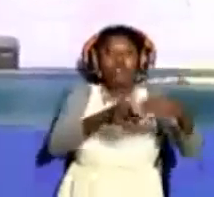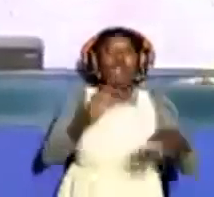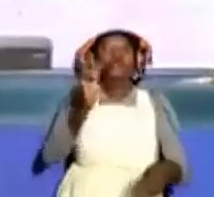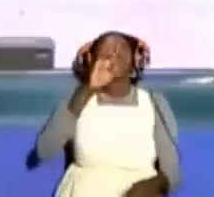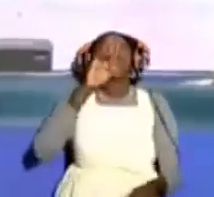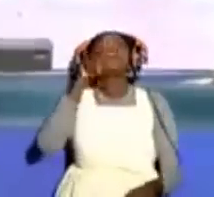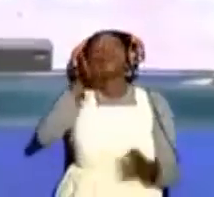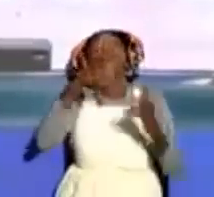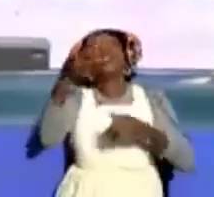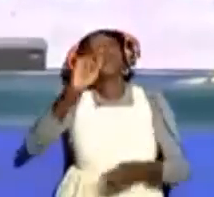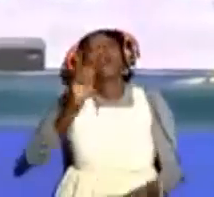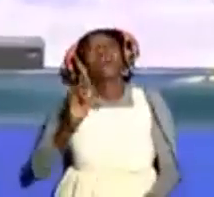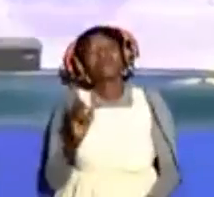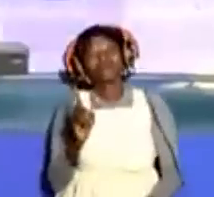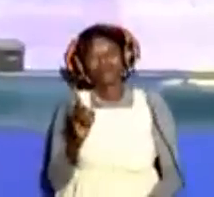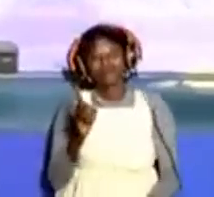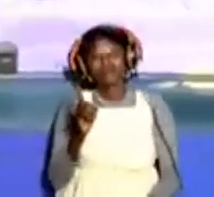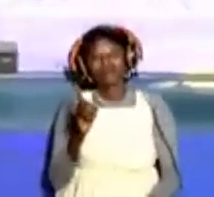Where are you going?